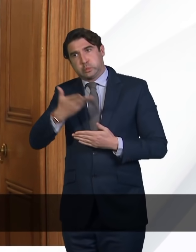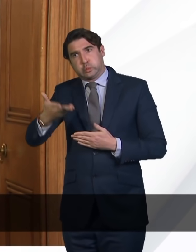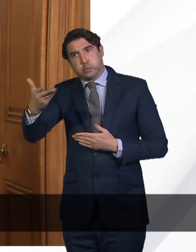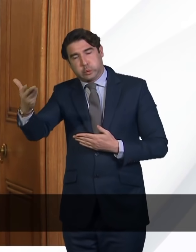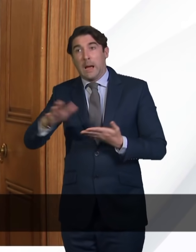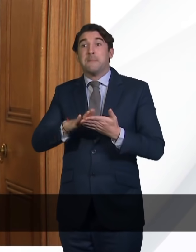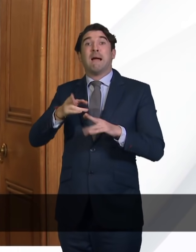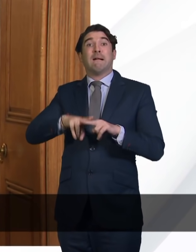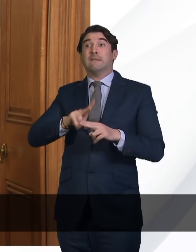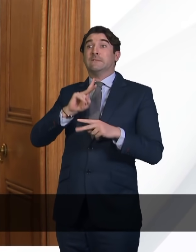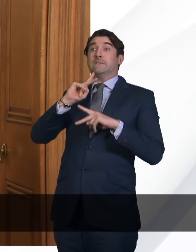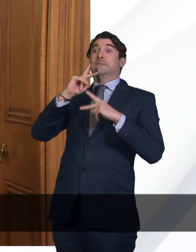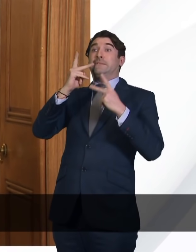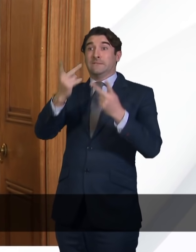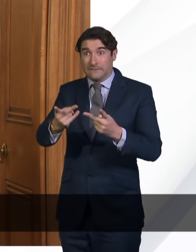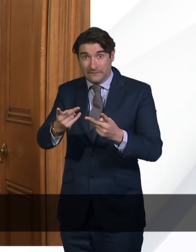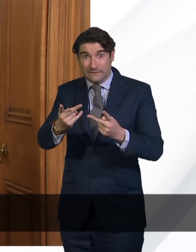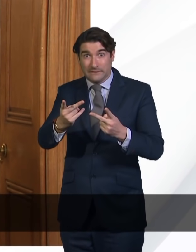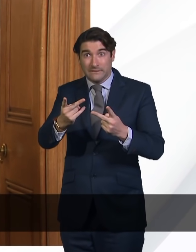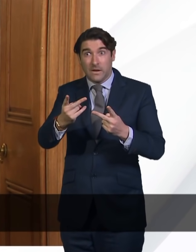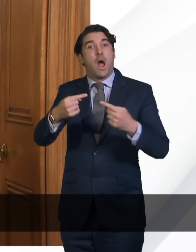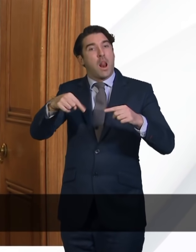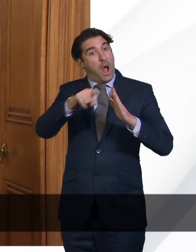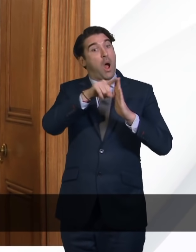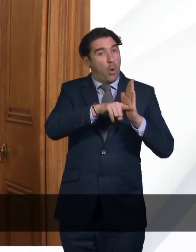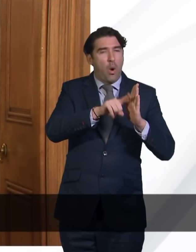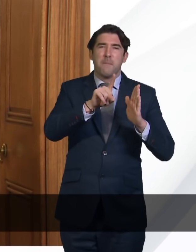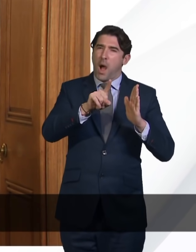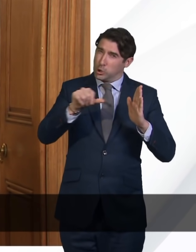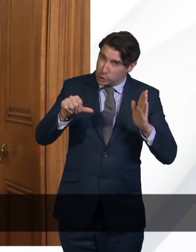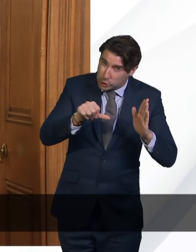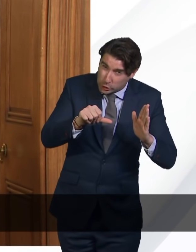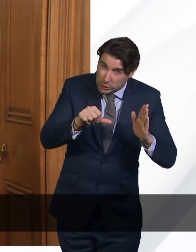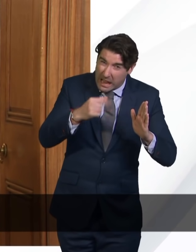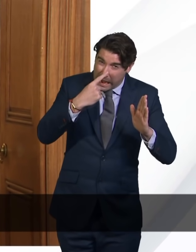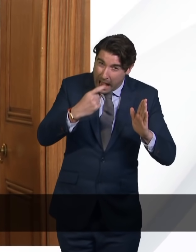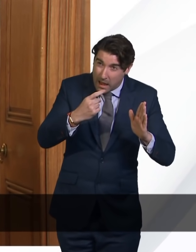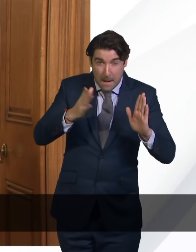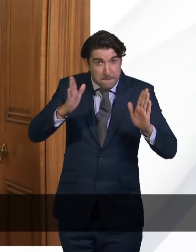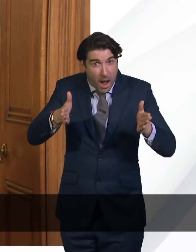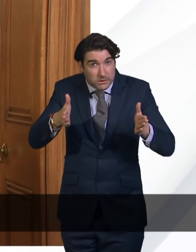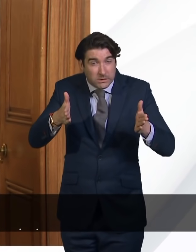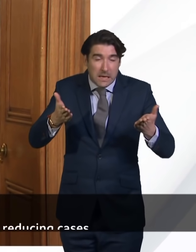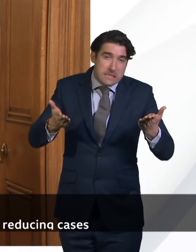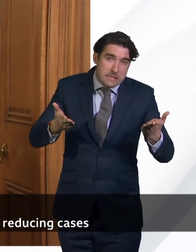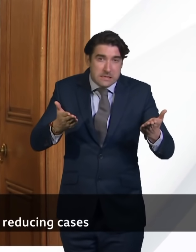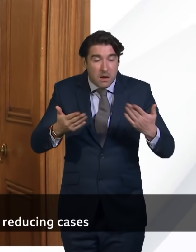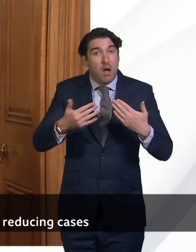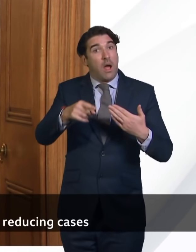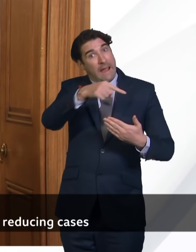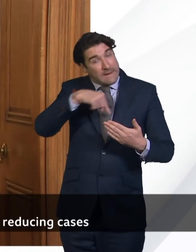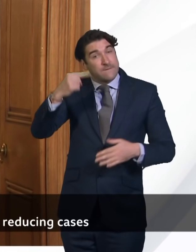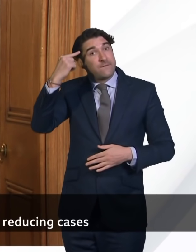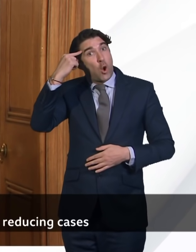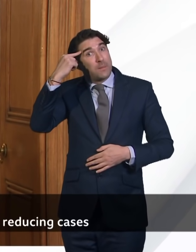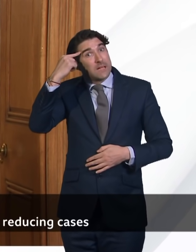do instinctively now understand how to do that. The more we do that, the more efficiently we do that, the better the chance we all have of getting